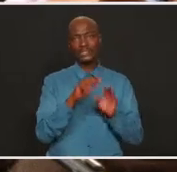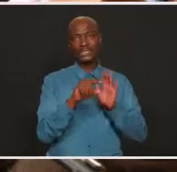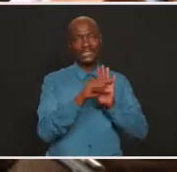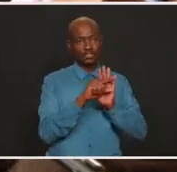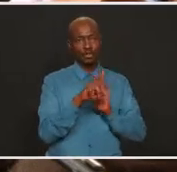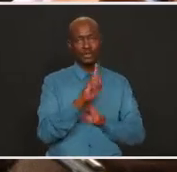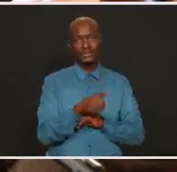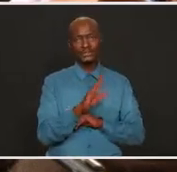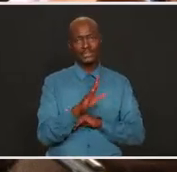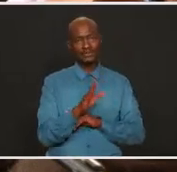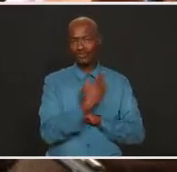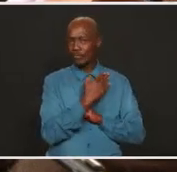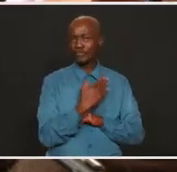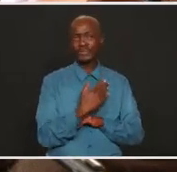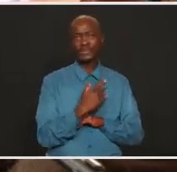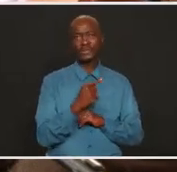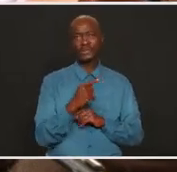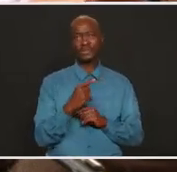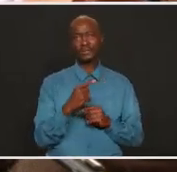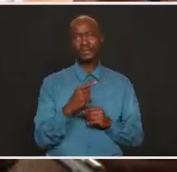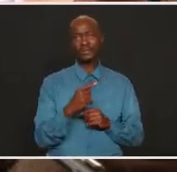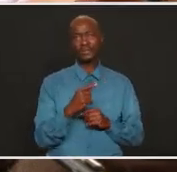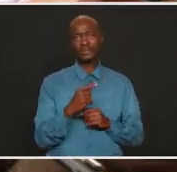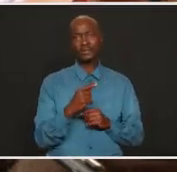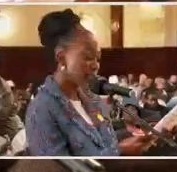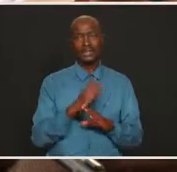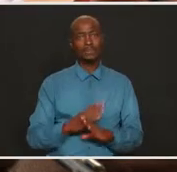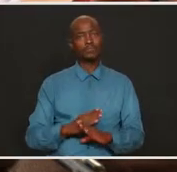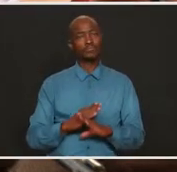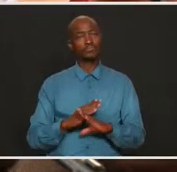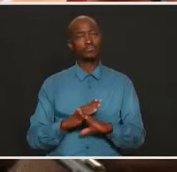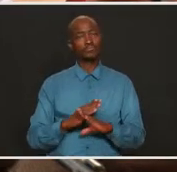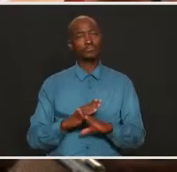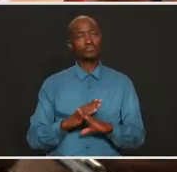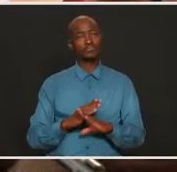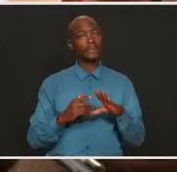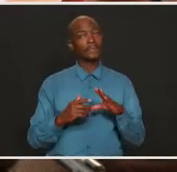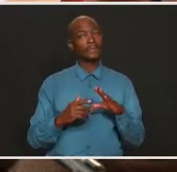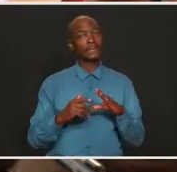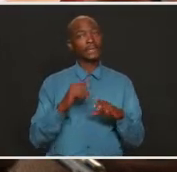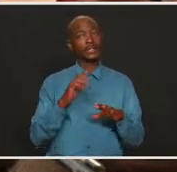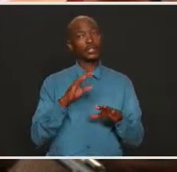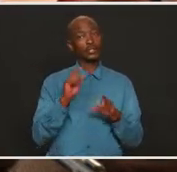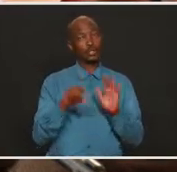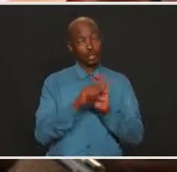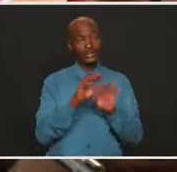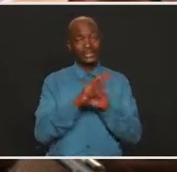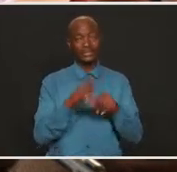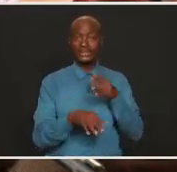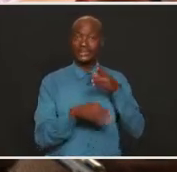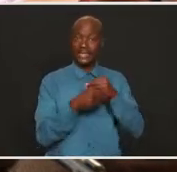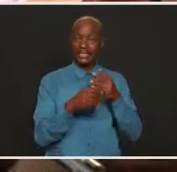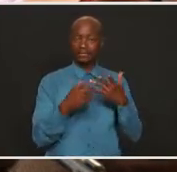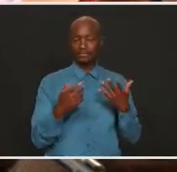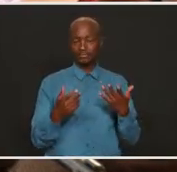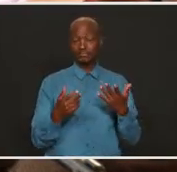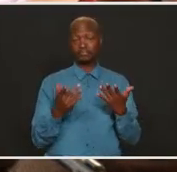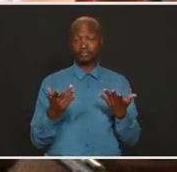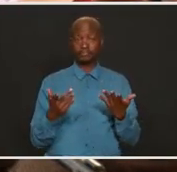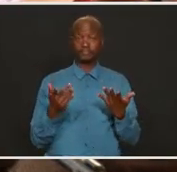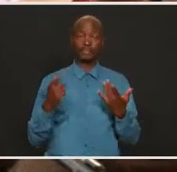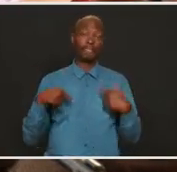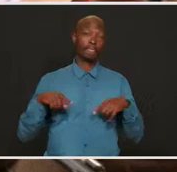and that these Clauses be added that protect we as the scdp